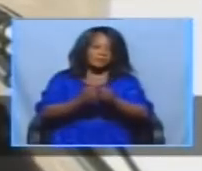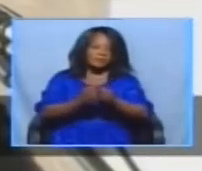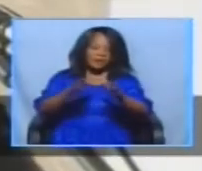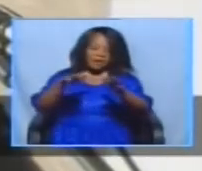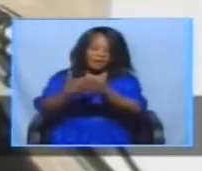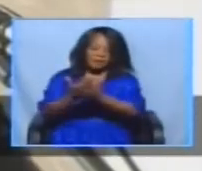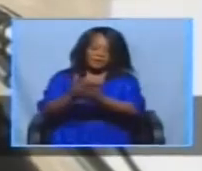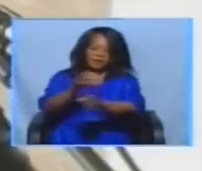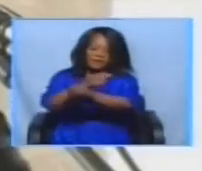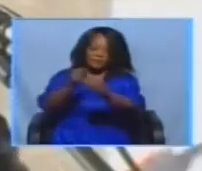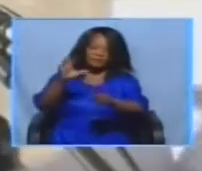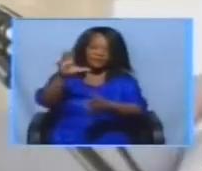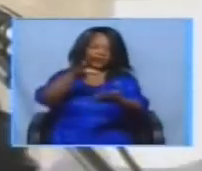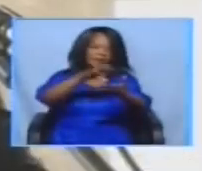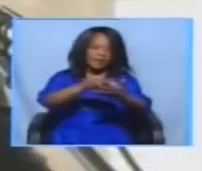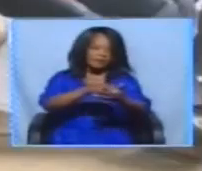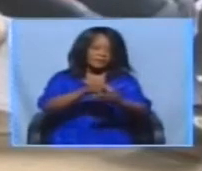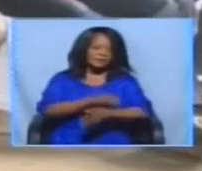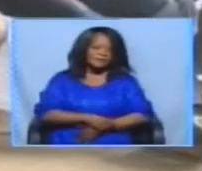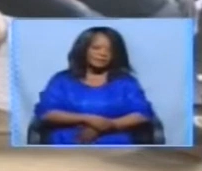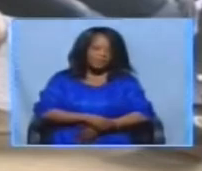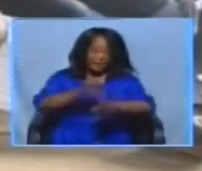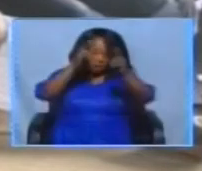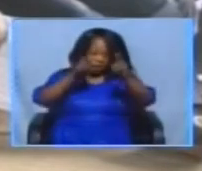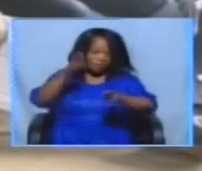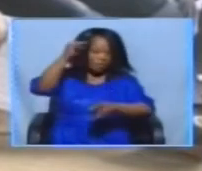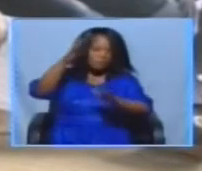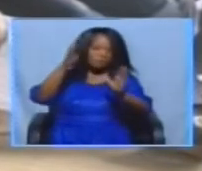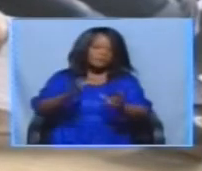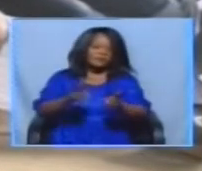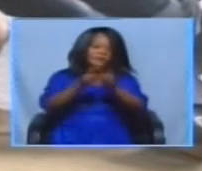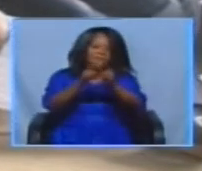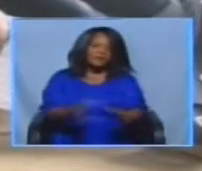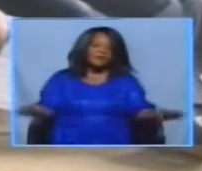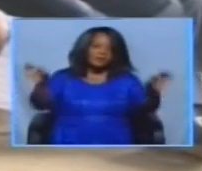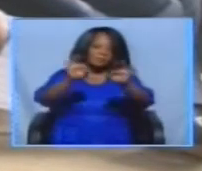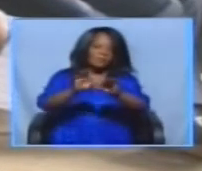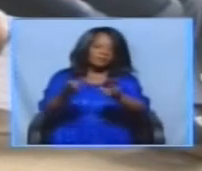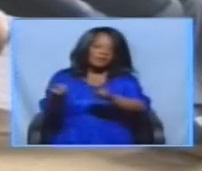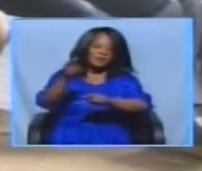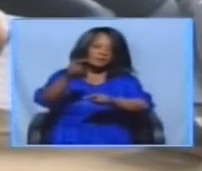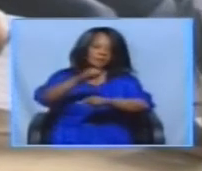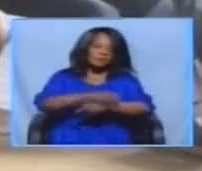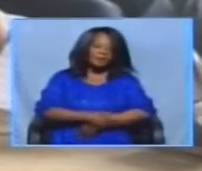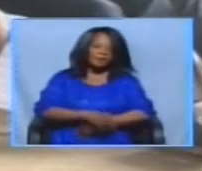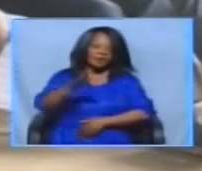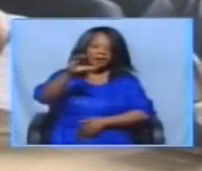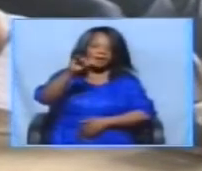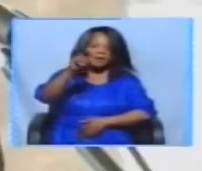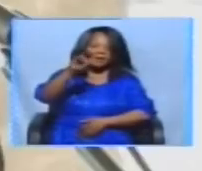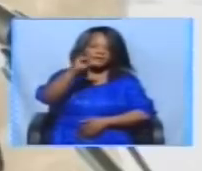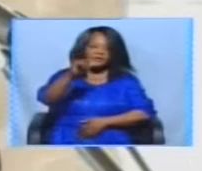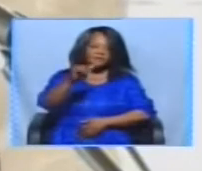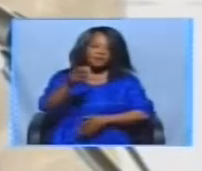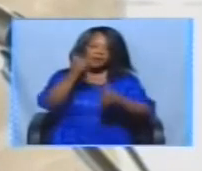mandate. There is, Honourable Minister, a significant increase in the number of civil and criminal